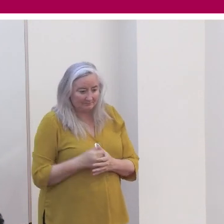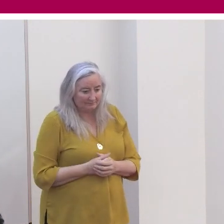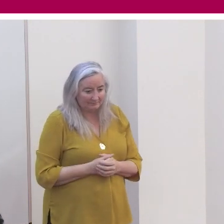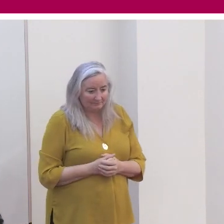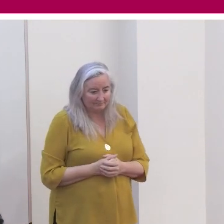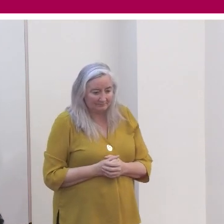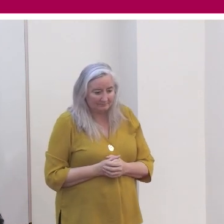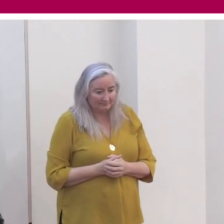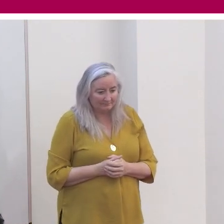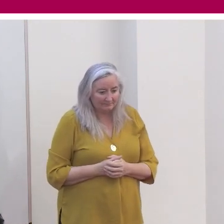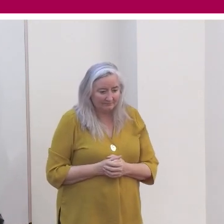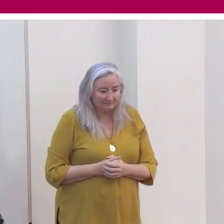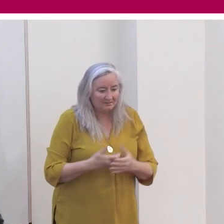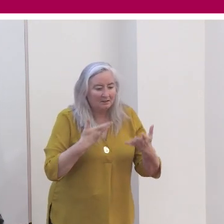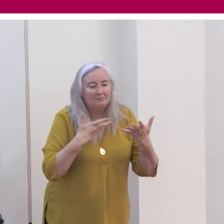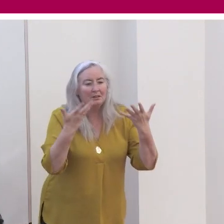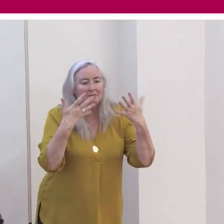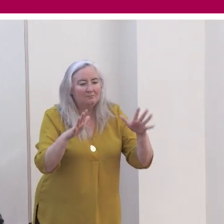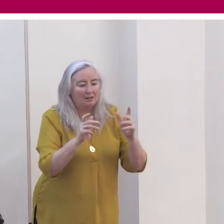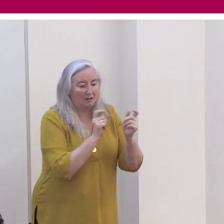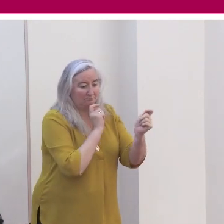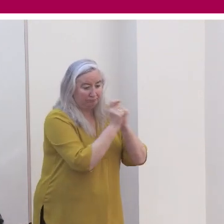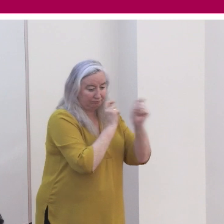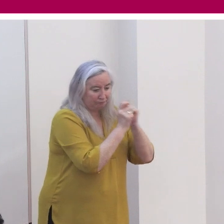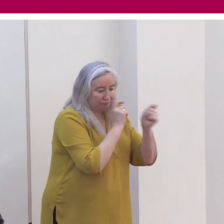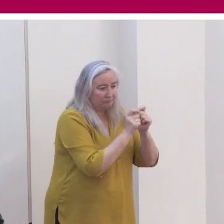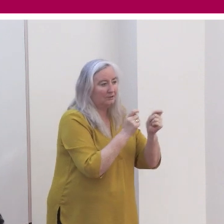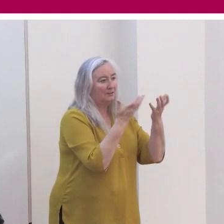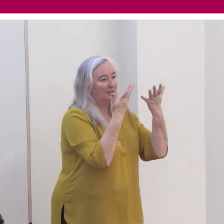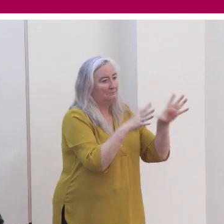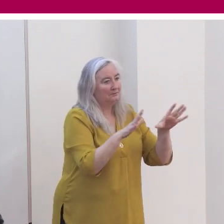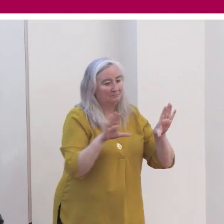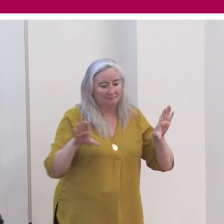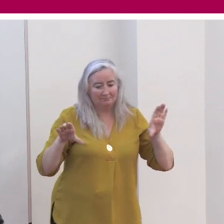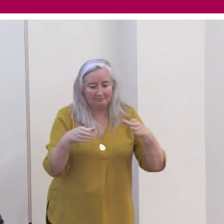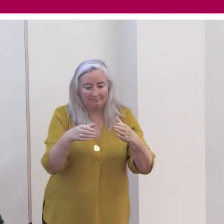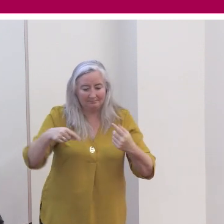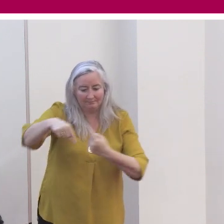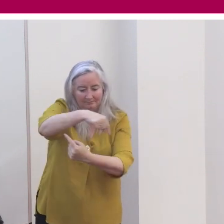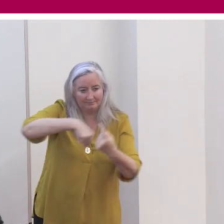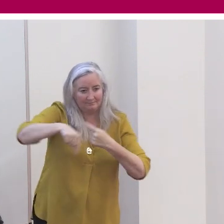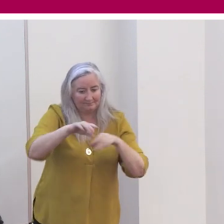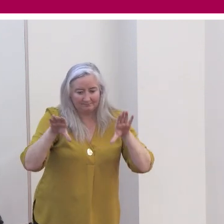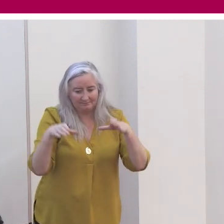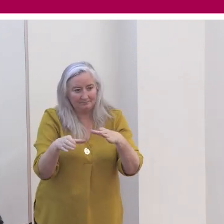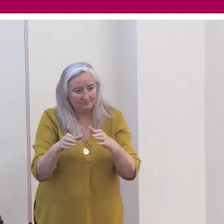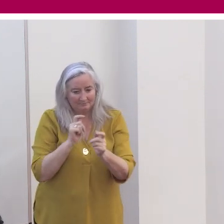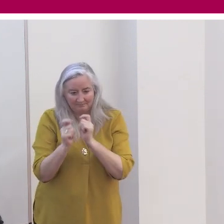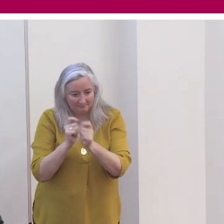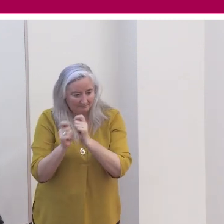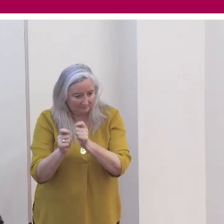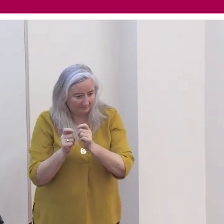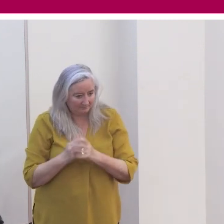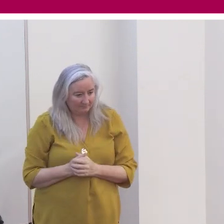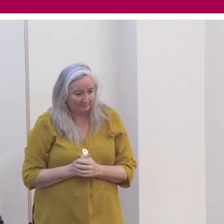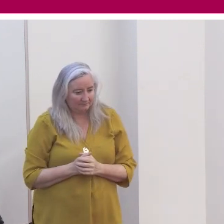When it comes to access to justice, so I think Sita was brilliant to already give a representation